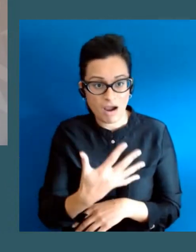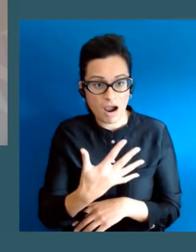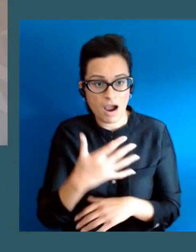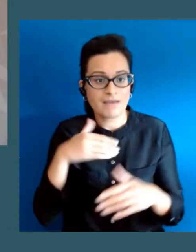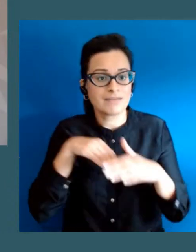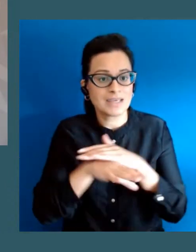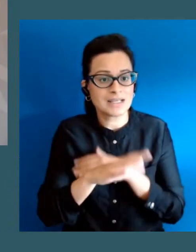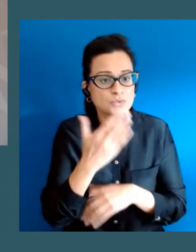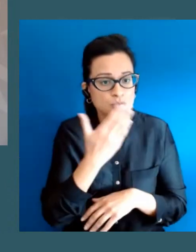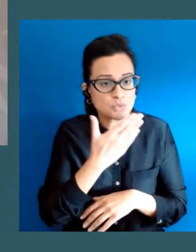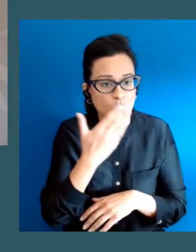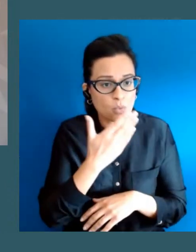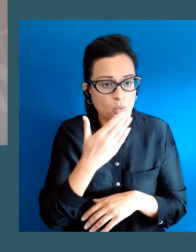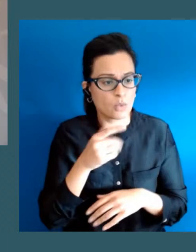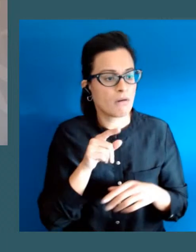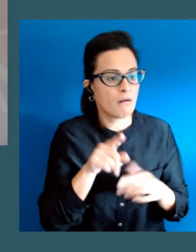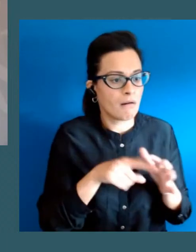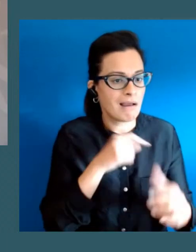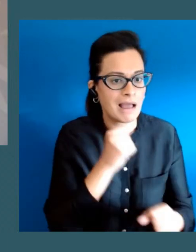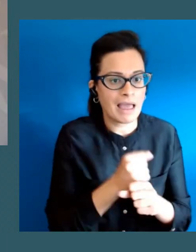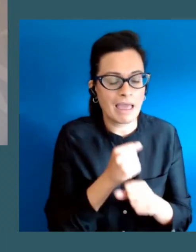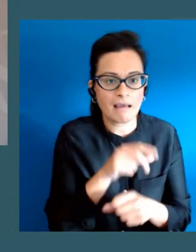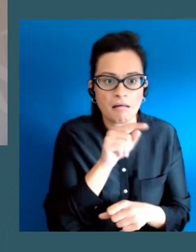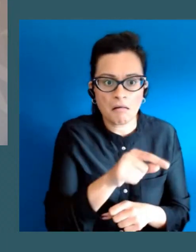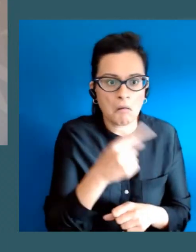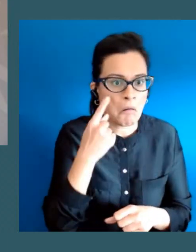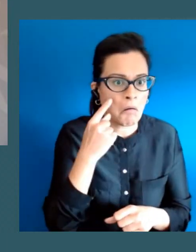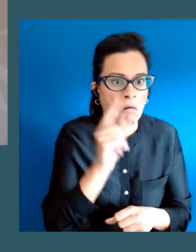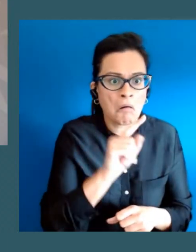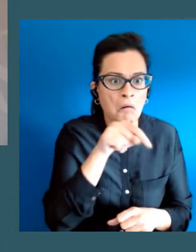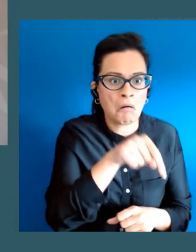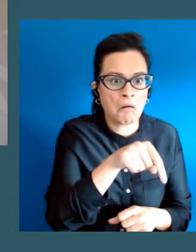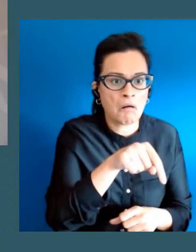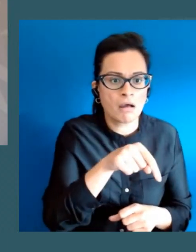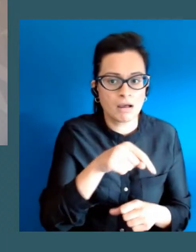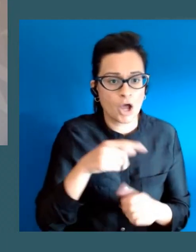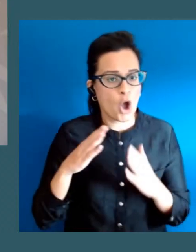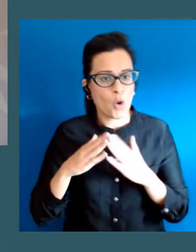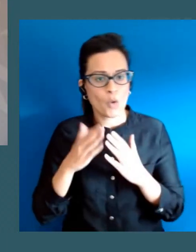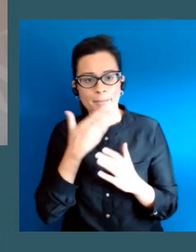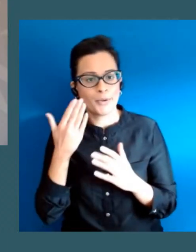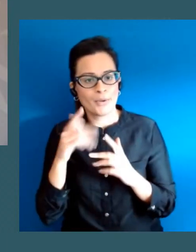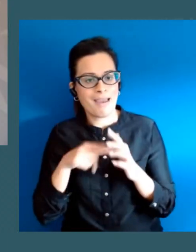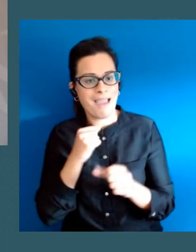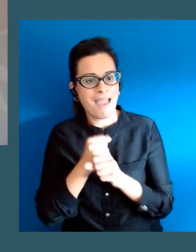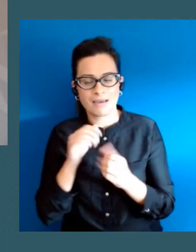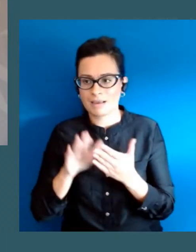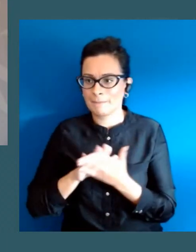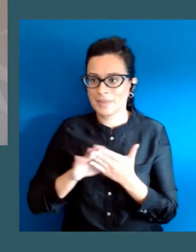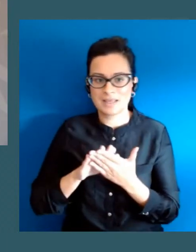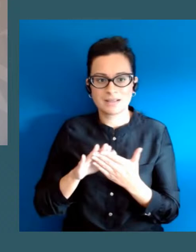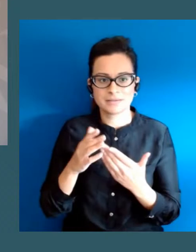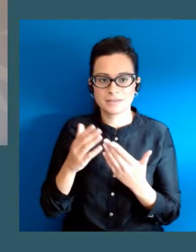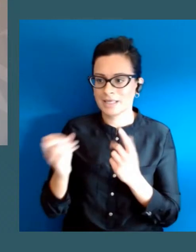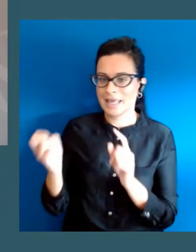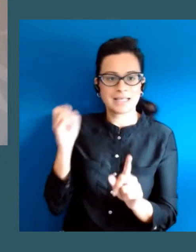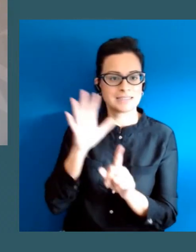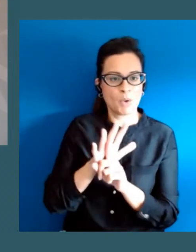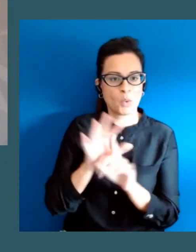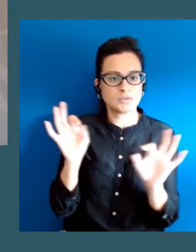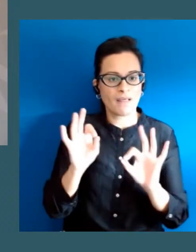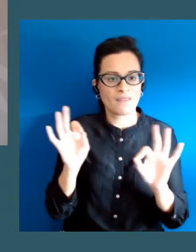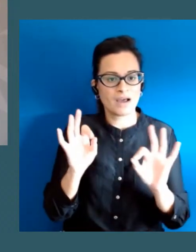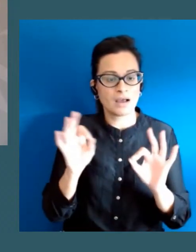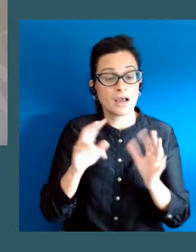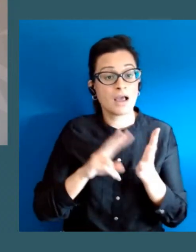come across egg, etc. I don't know the answer to that. Because vegan diets in the